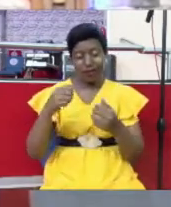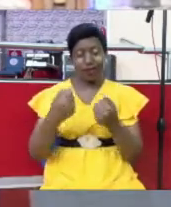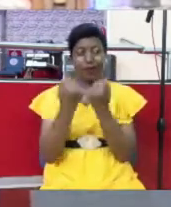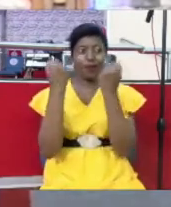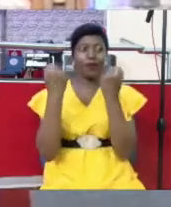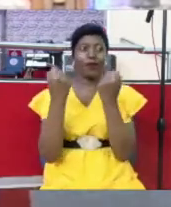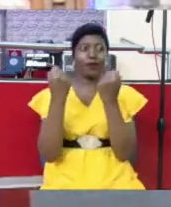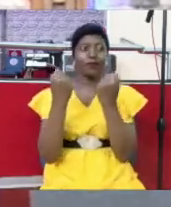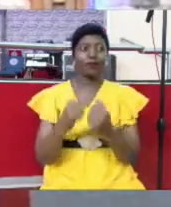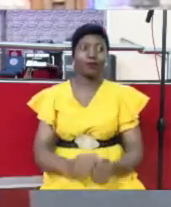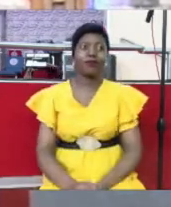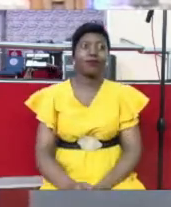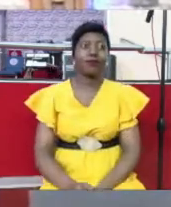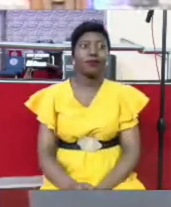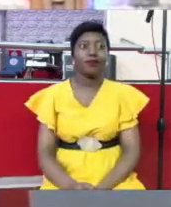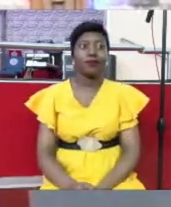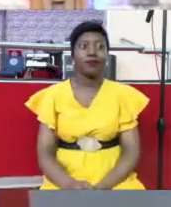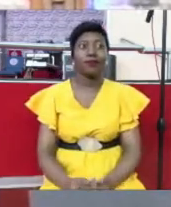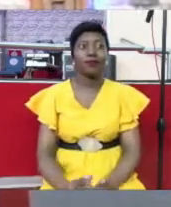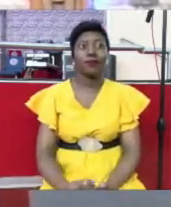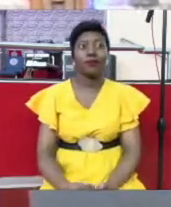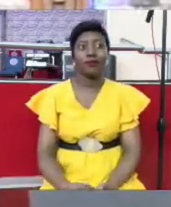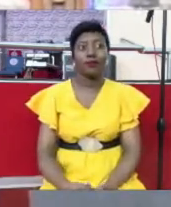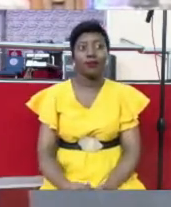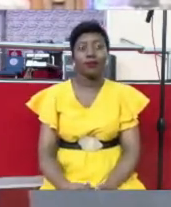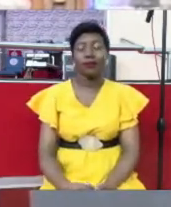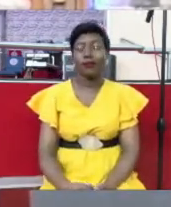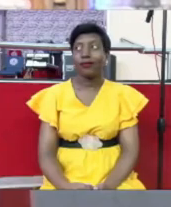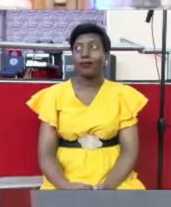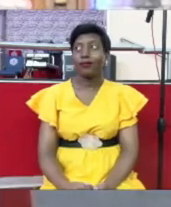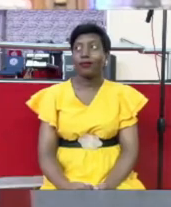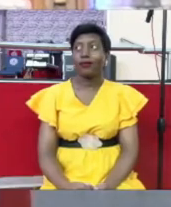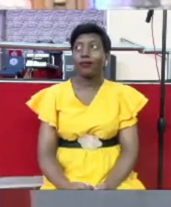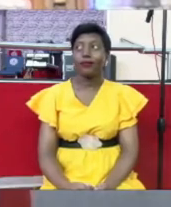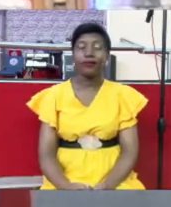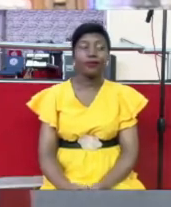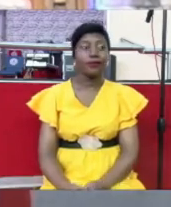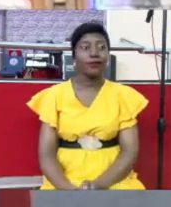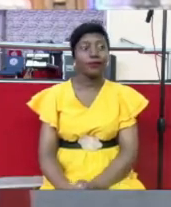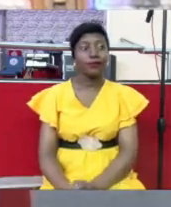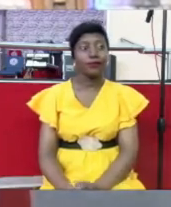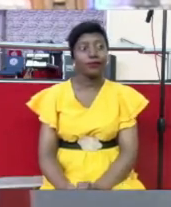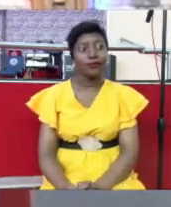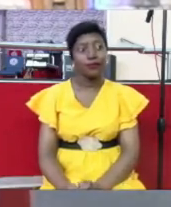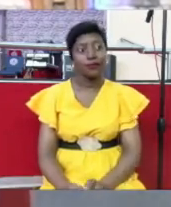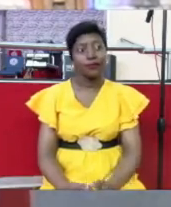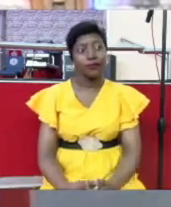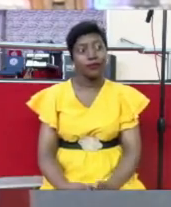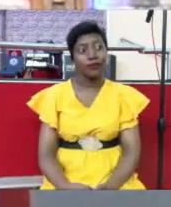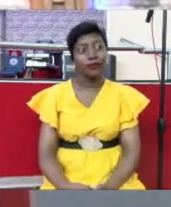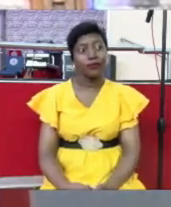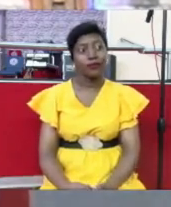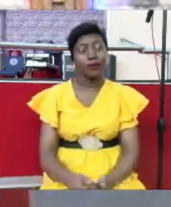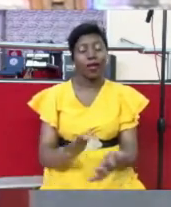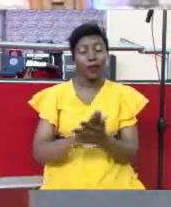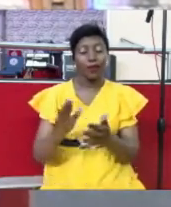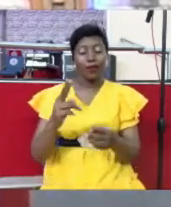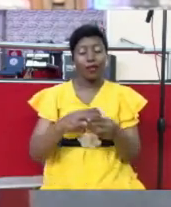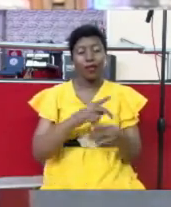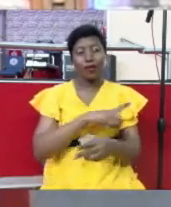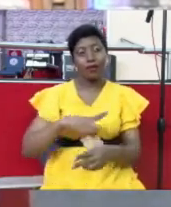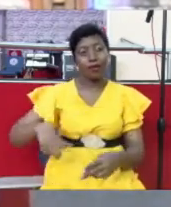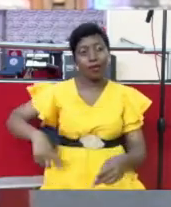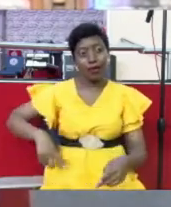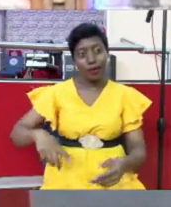wanasema usipofanya hivyo kutoa, basi kuna jambo baya litafanyika. La hasha, hakuna jambo baya litafanyika. Praise the name of the Lord. Bwana